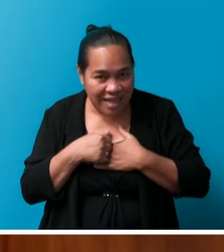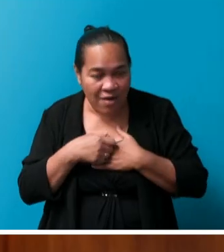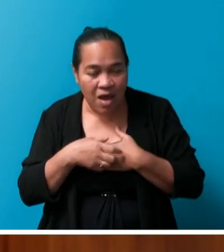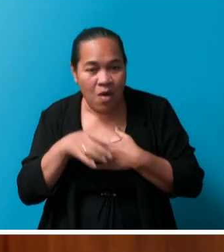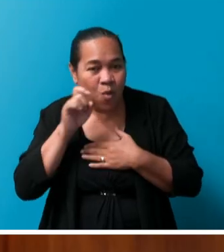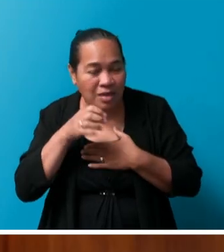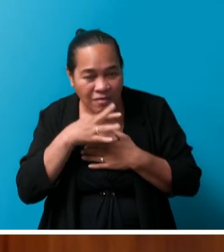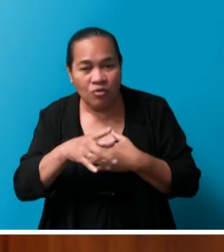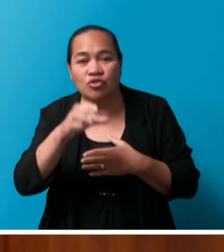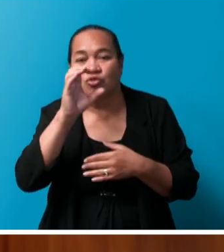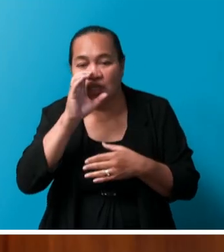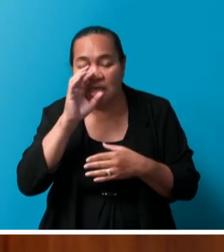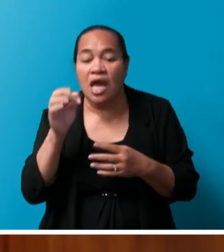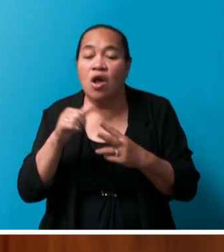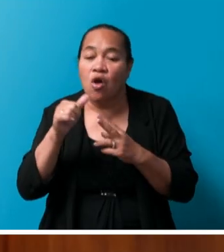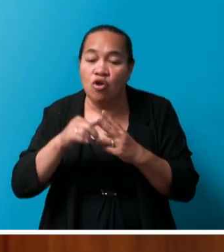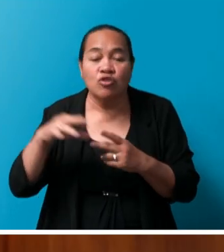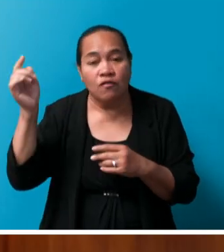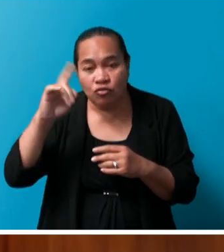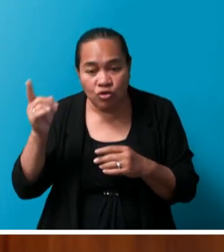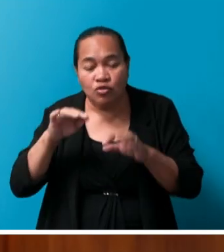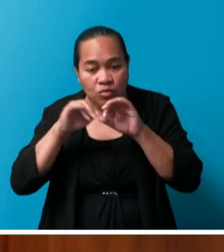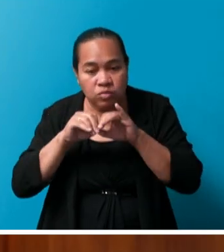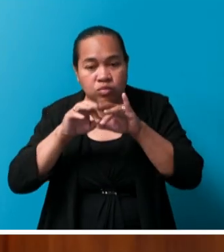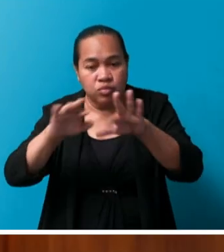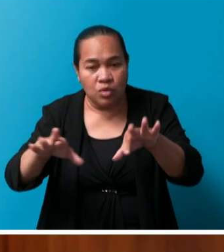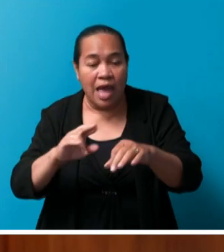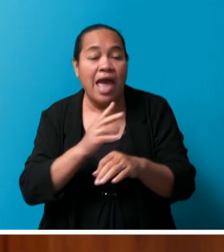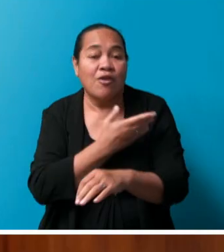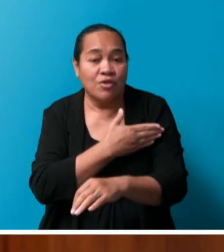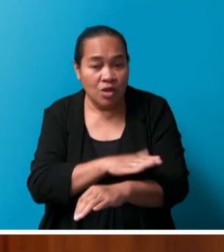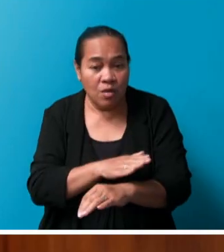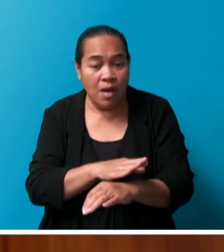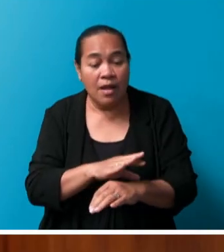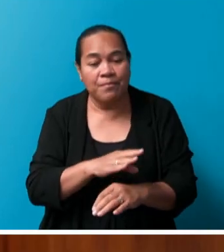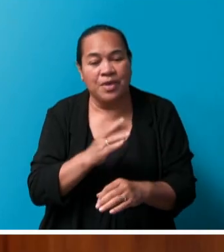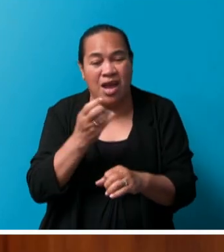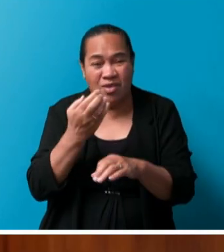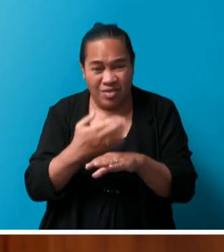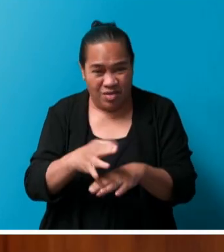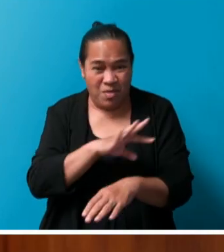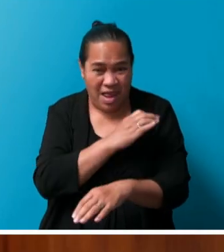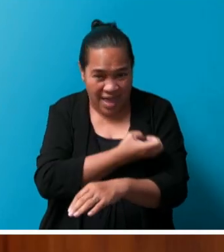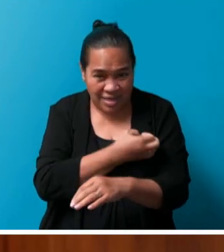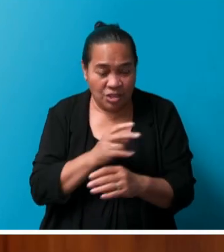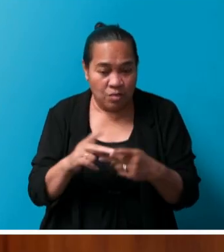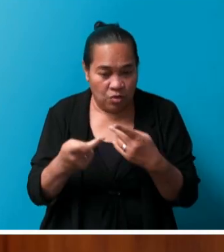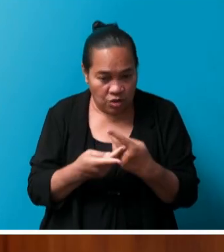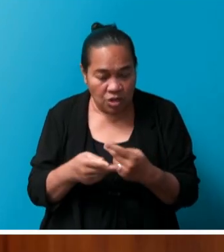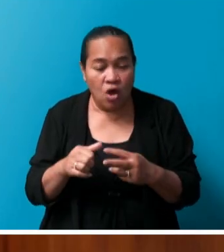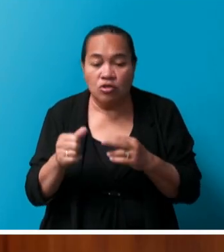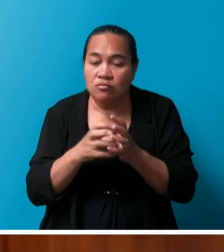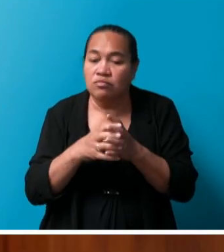rural electrification and renewable energy projects, improve healthcare facilities, expansions